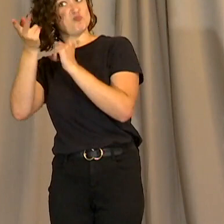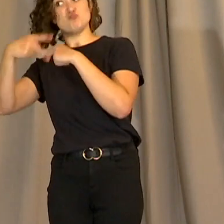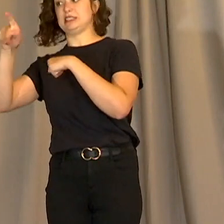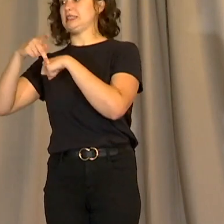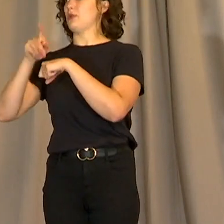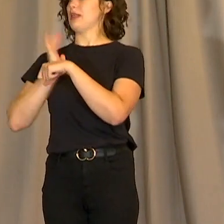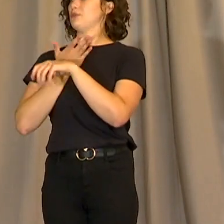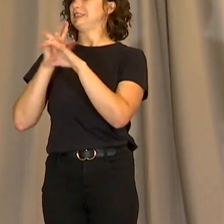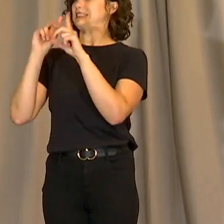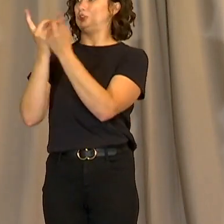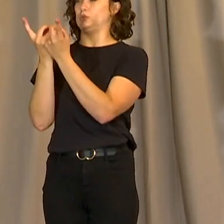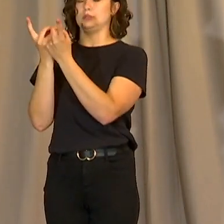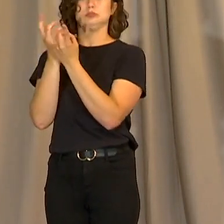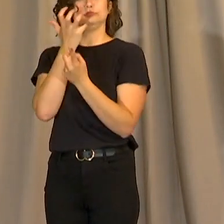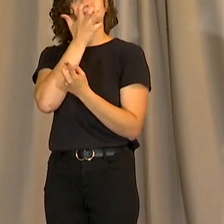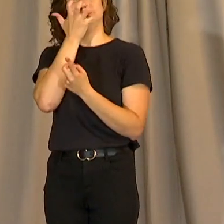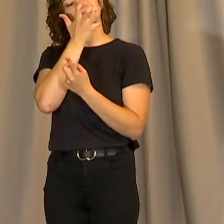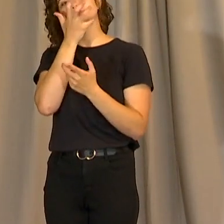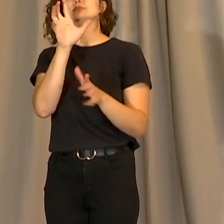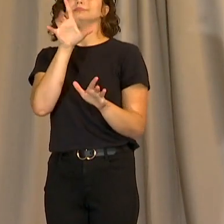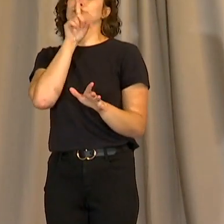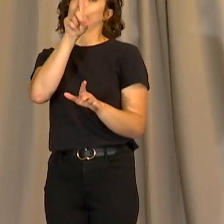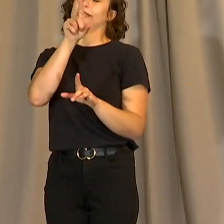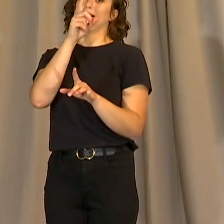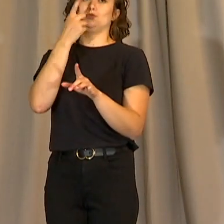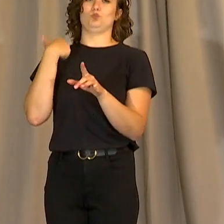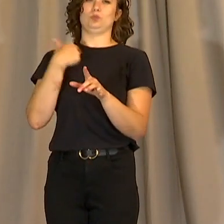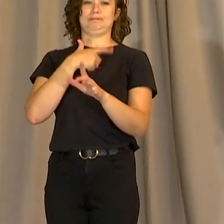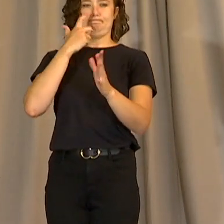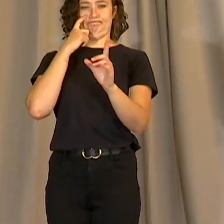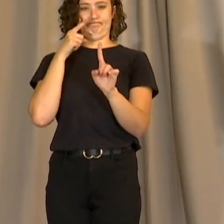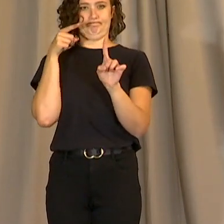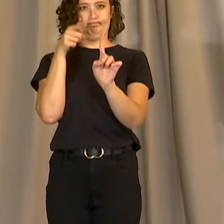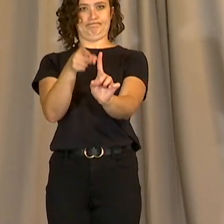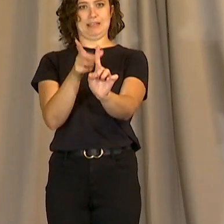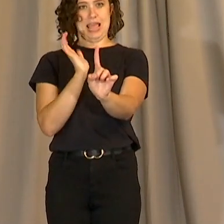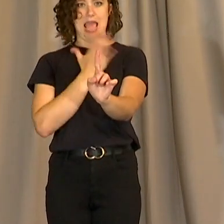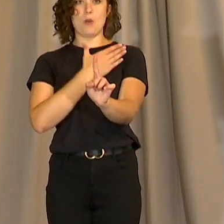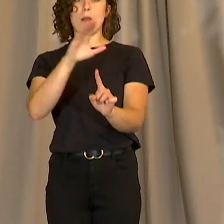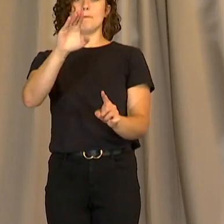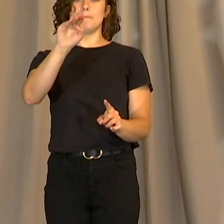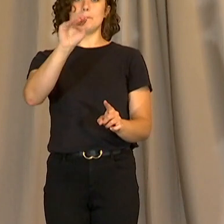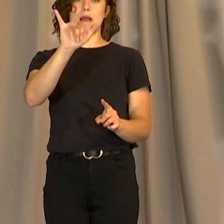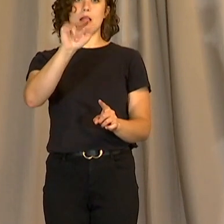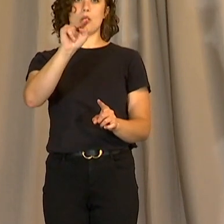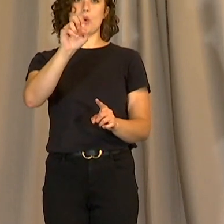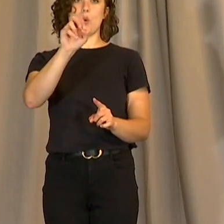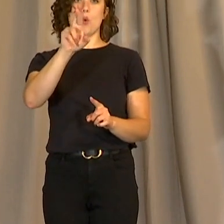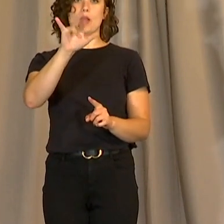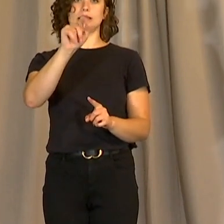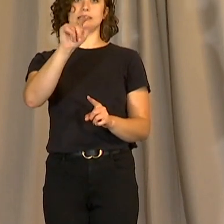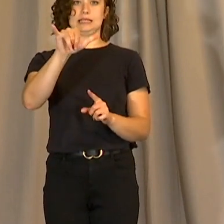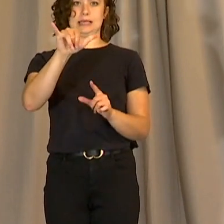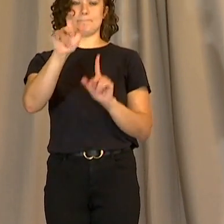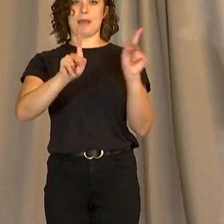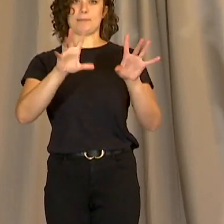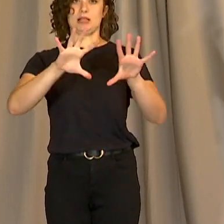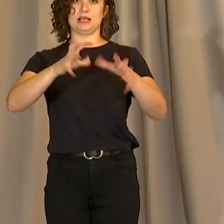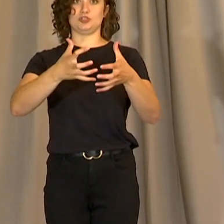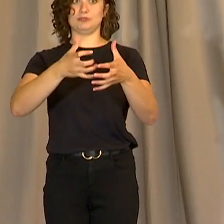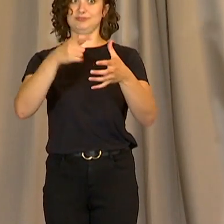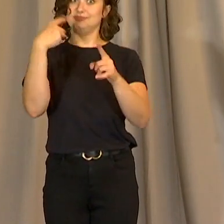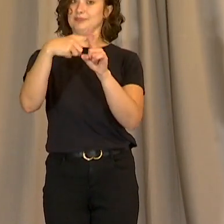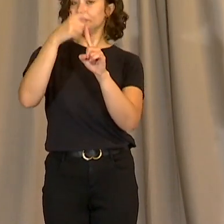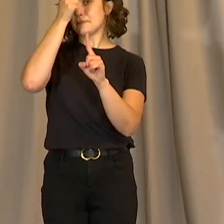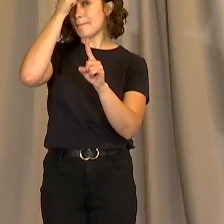those persons, we do truly target our minority population and our men, especially